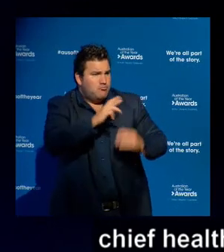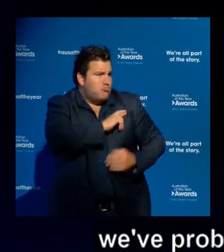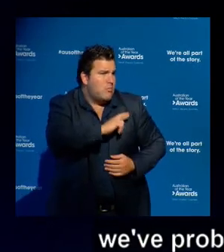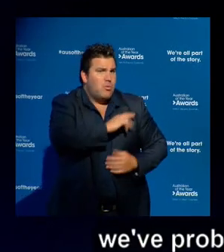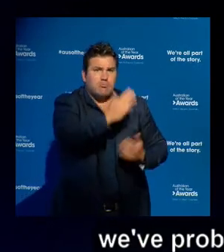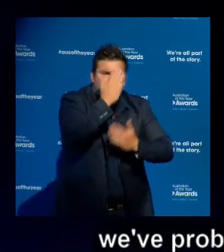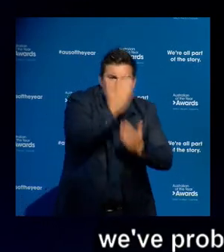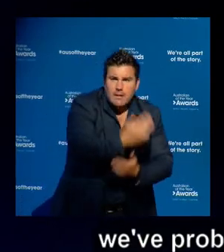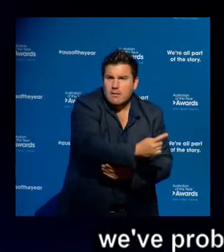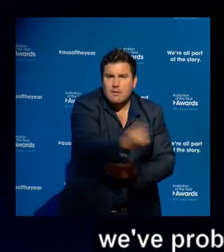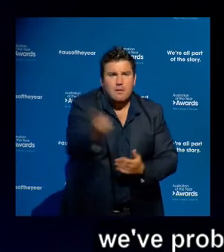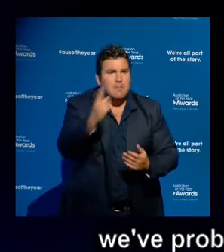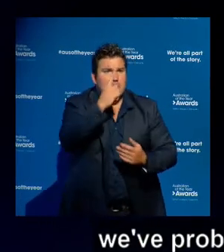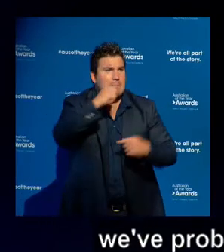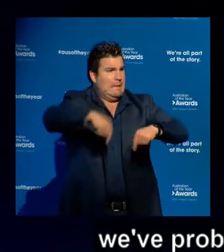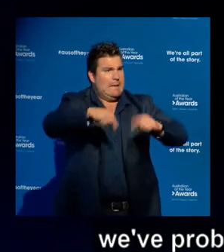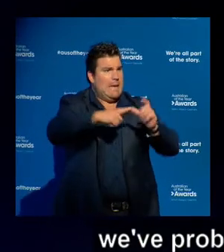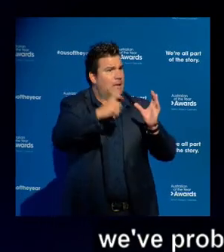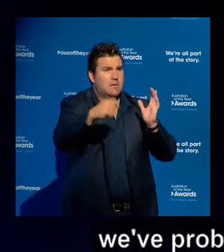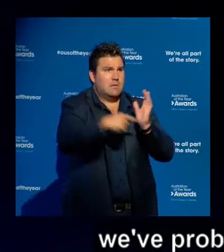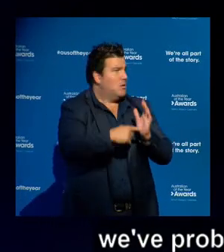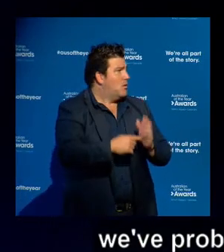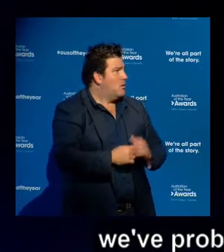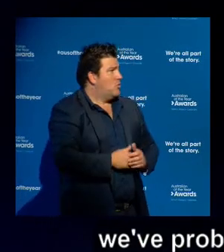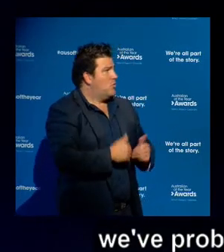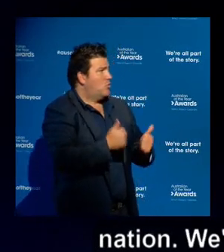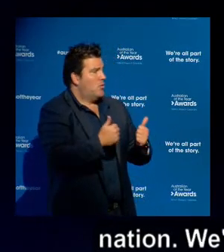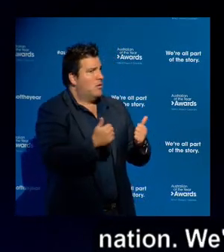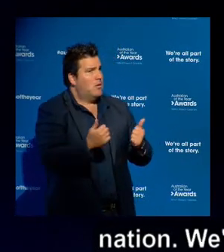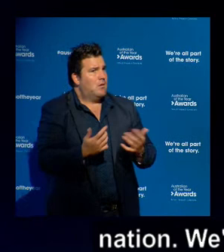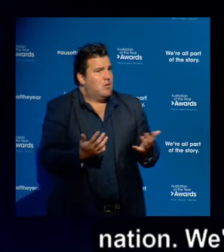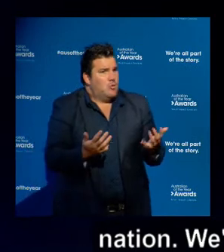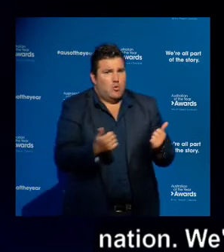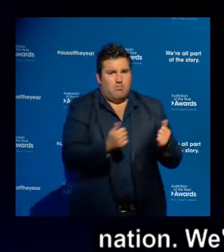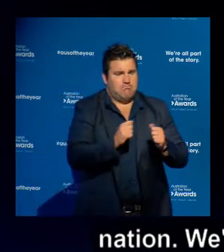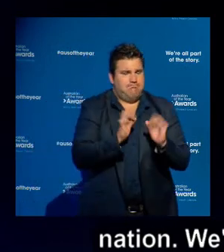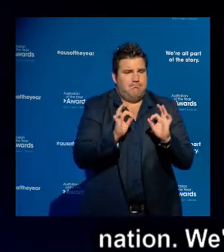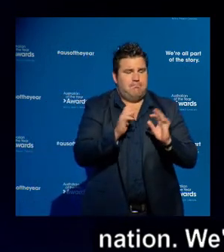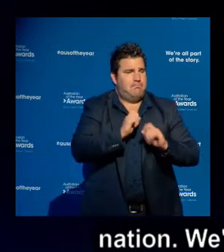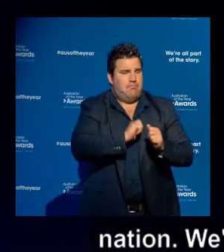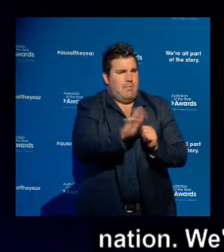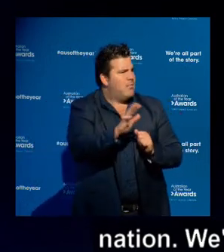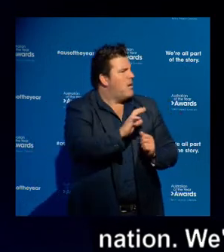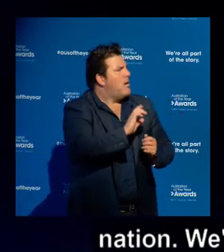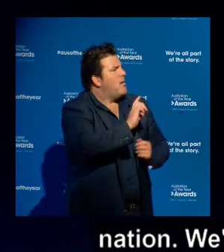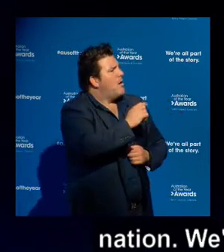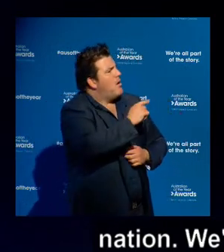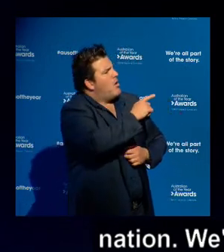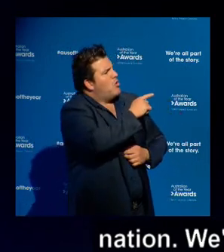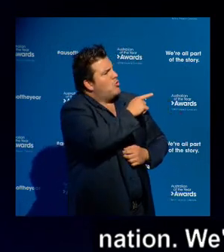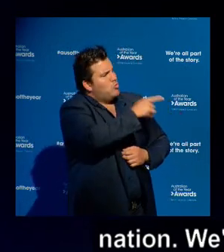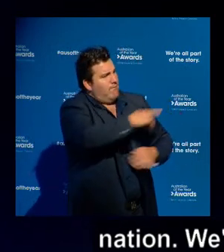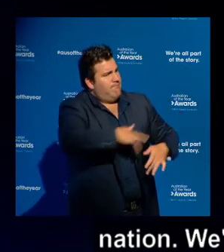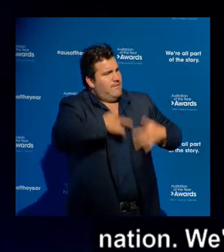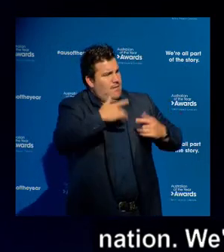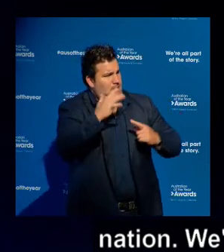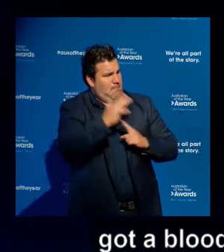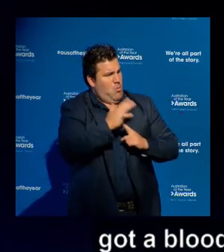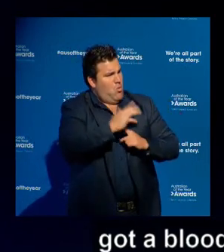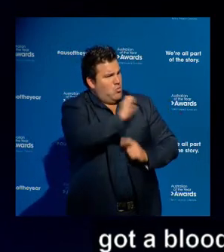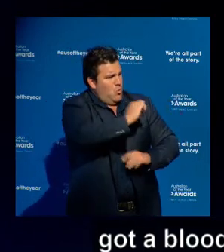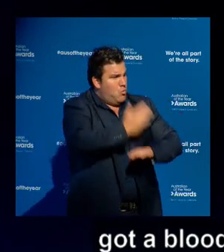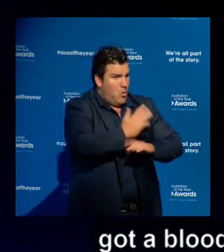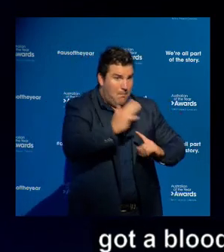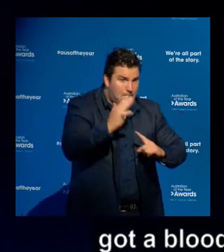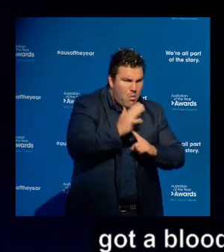been respectful, and we've got a bloody good track record. Yeah. Professor, why is this work so important to you?